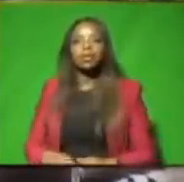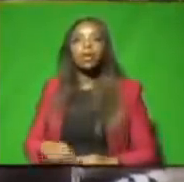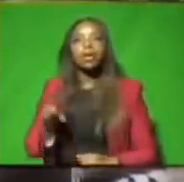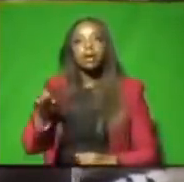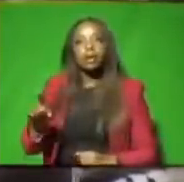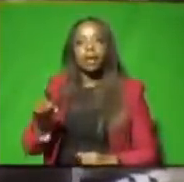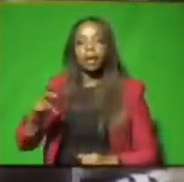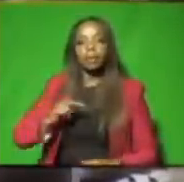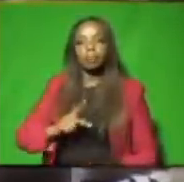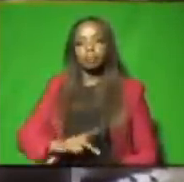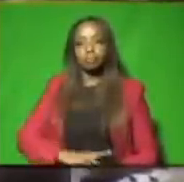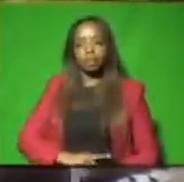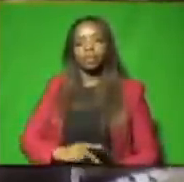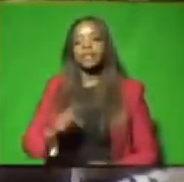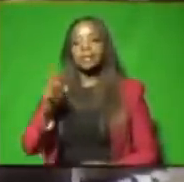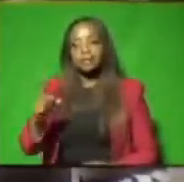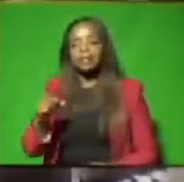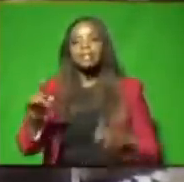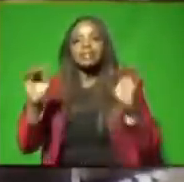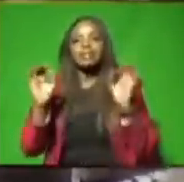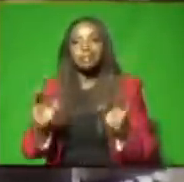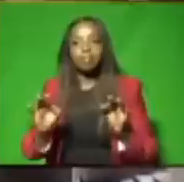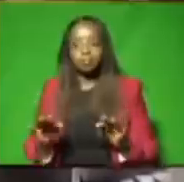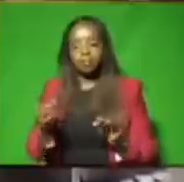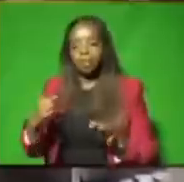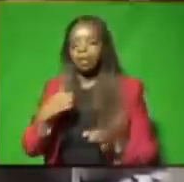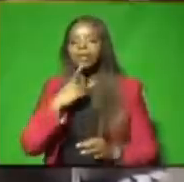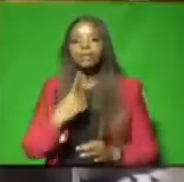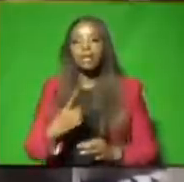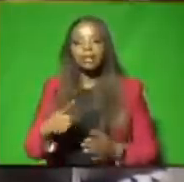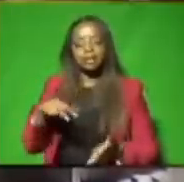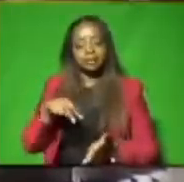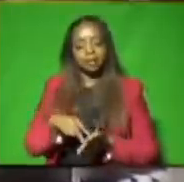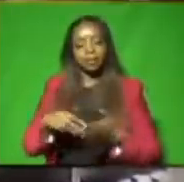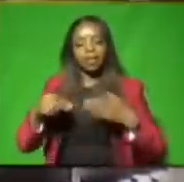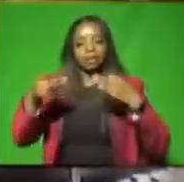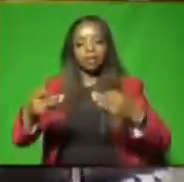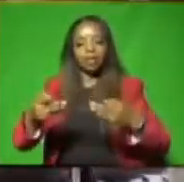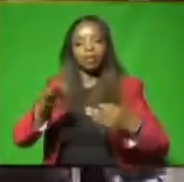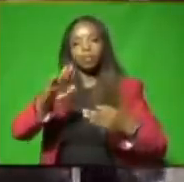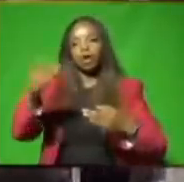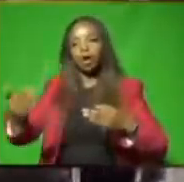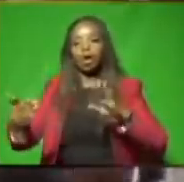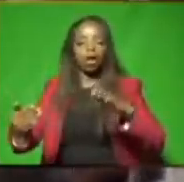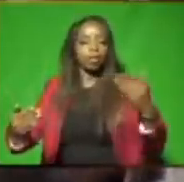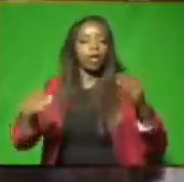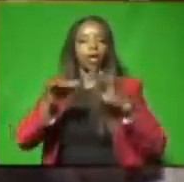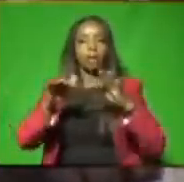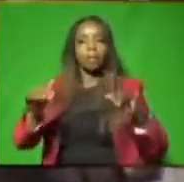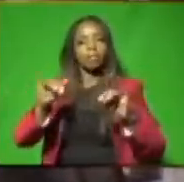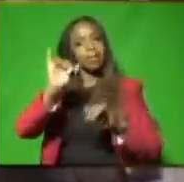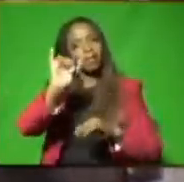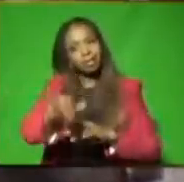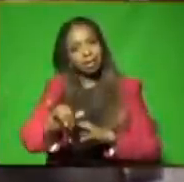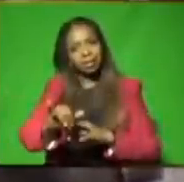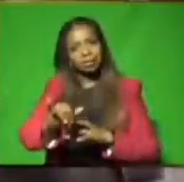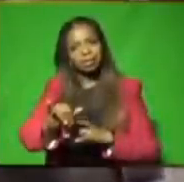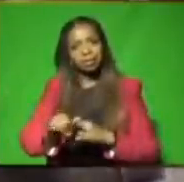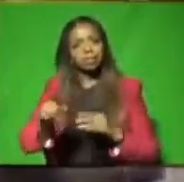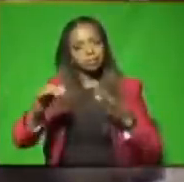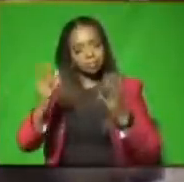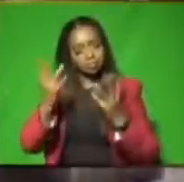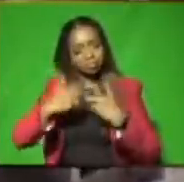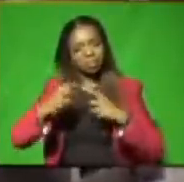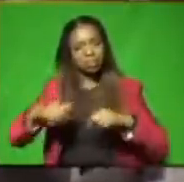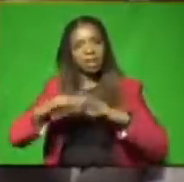President is acting on behalf of other people. So that is unparliamentary and it cannot be